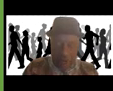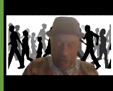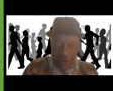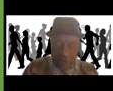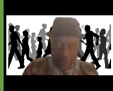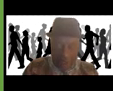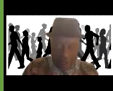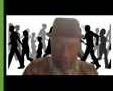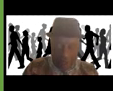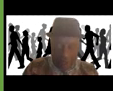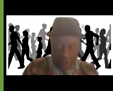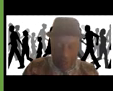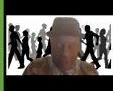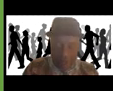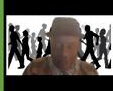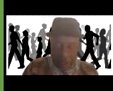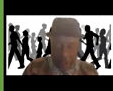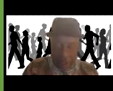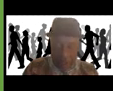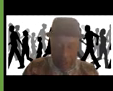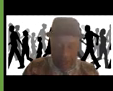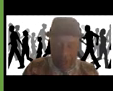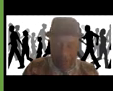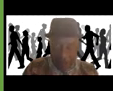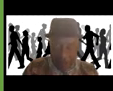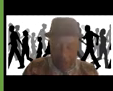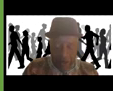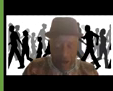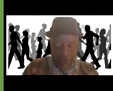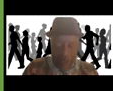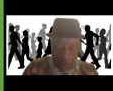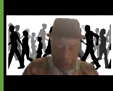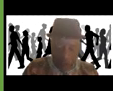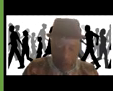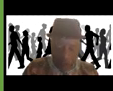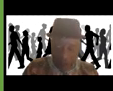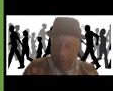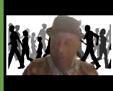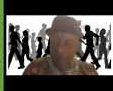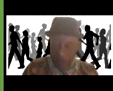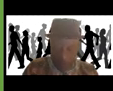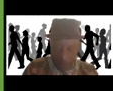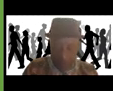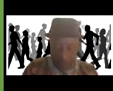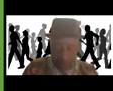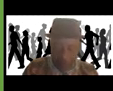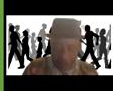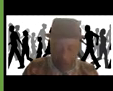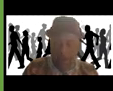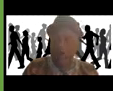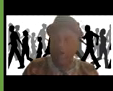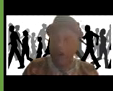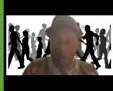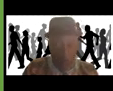Chicago's public transit system, CTA, gets some of its resources, its financial